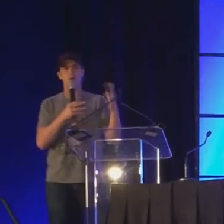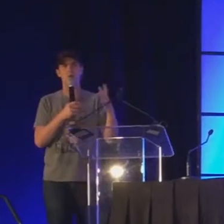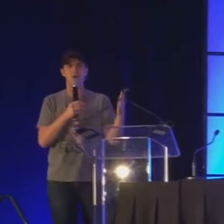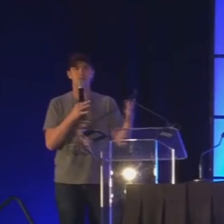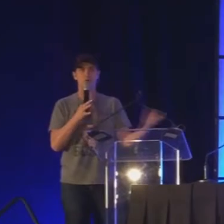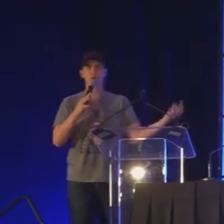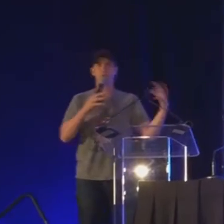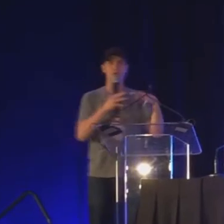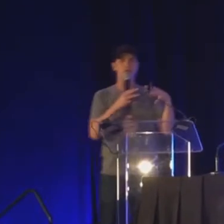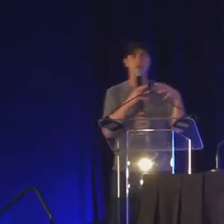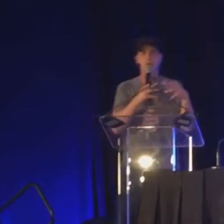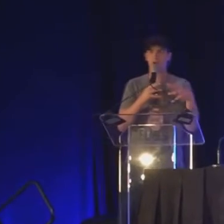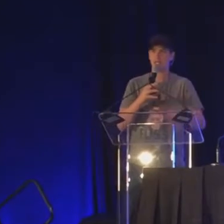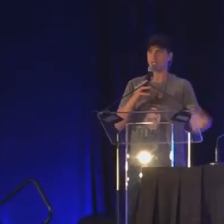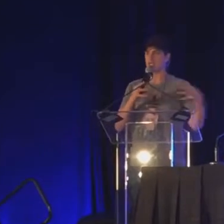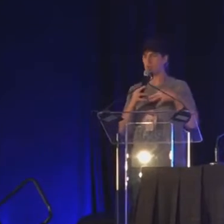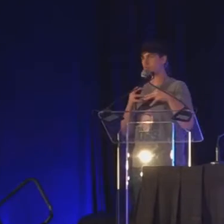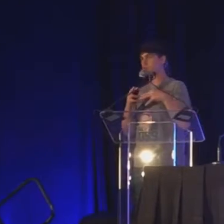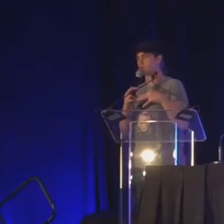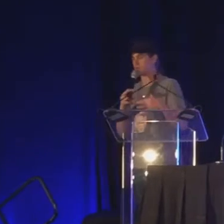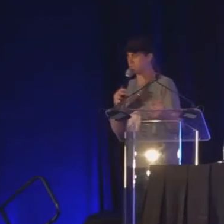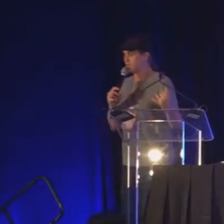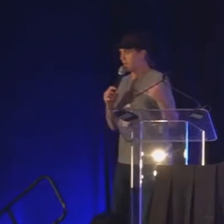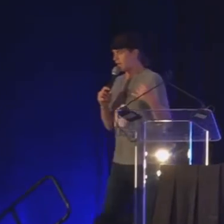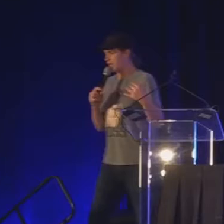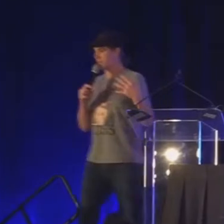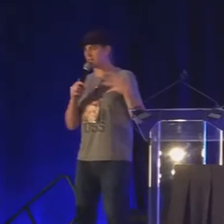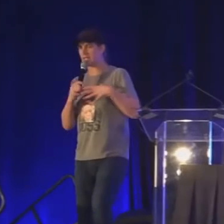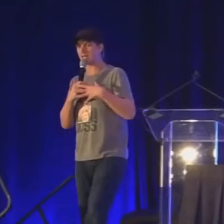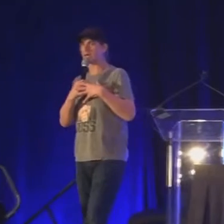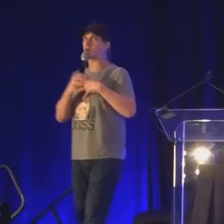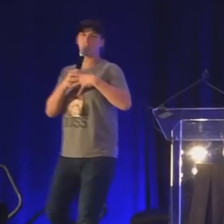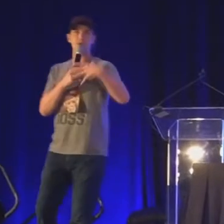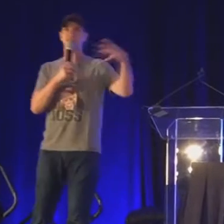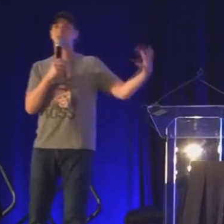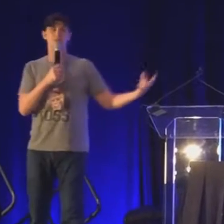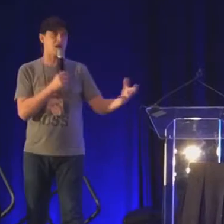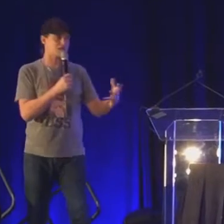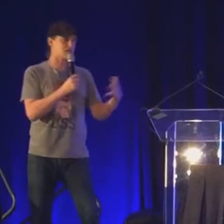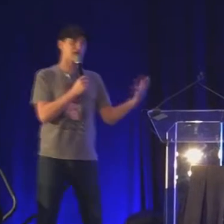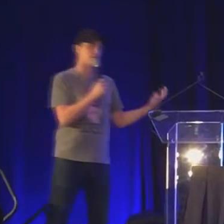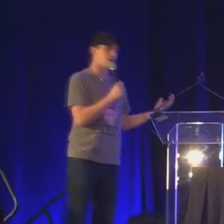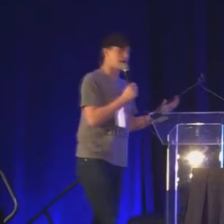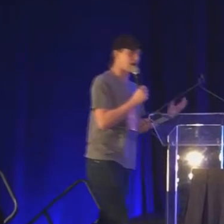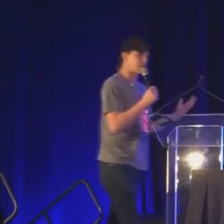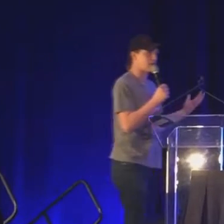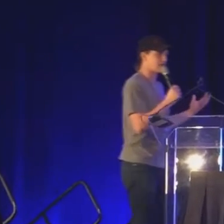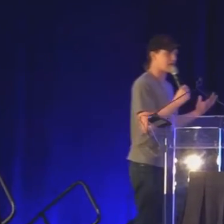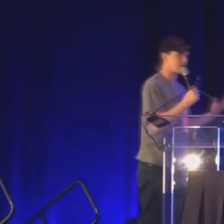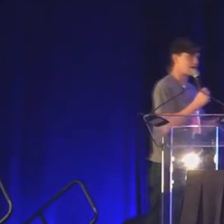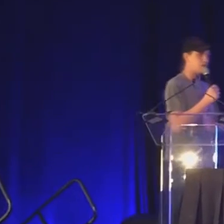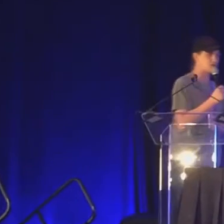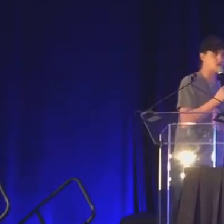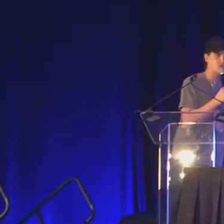then we kept going back and forth, and we collaborated, and he wrote the script. And then like a couple months after that, he's like, hey bro, I got